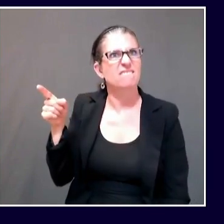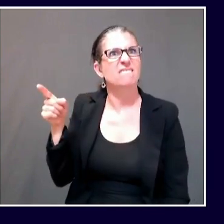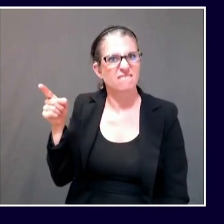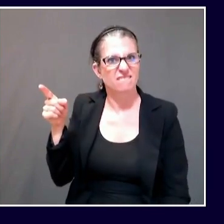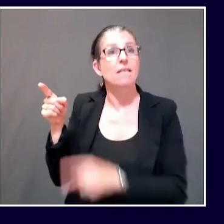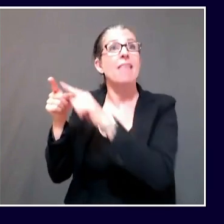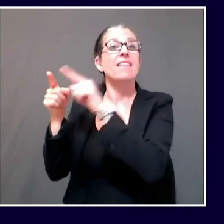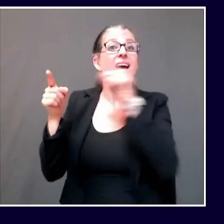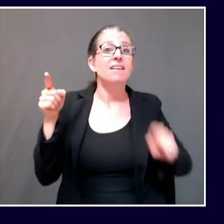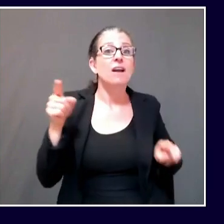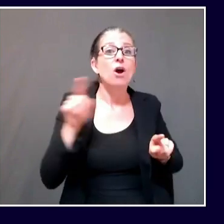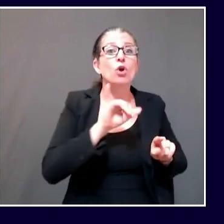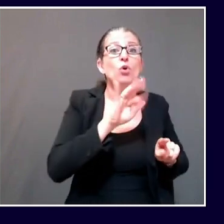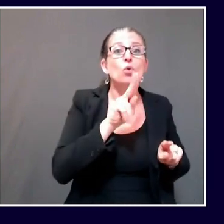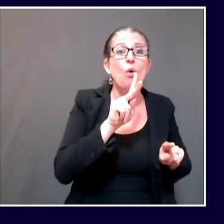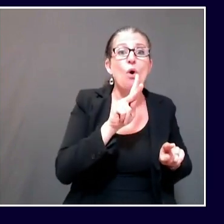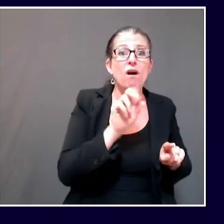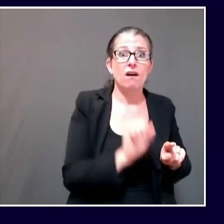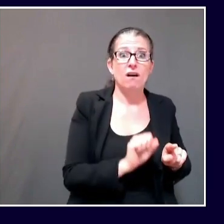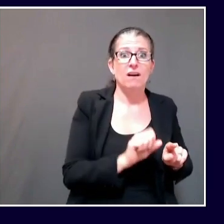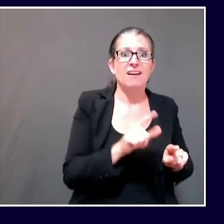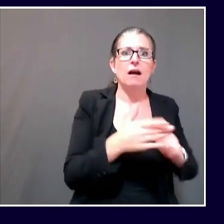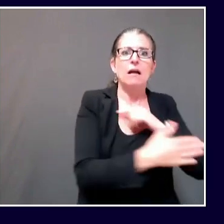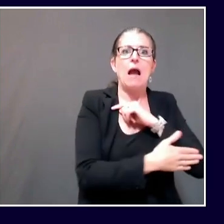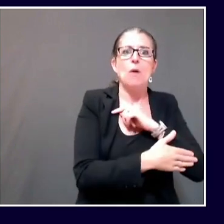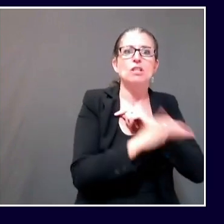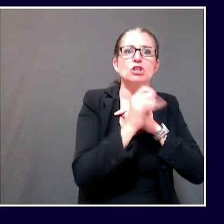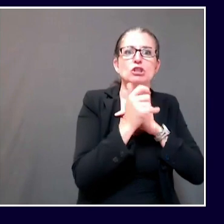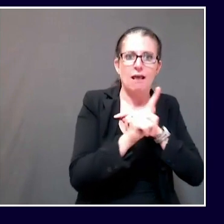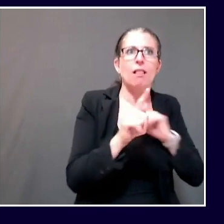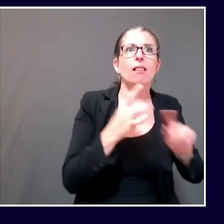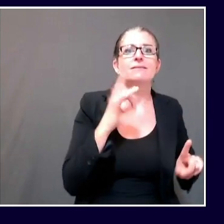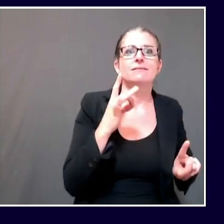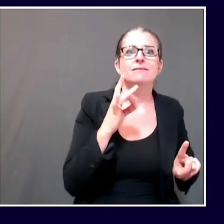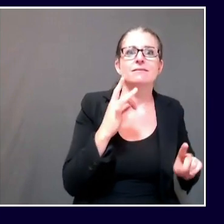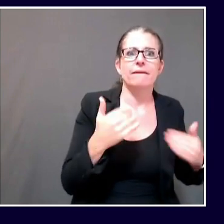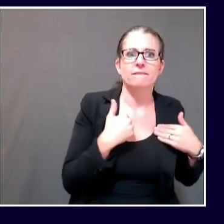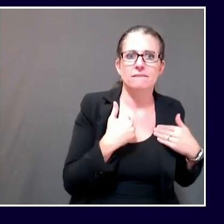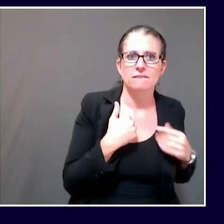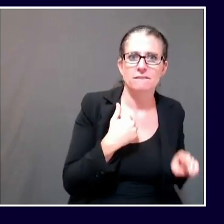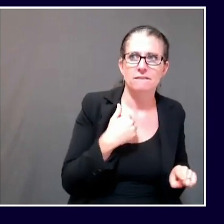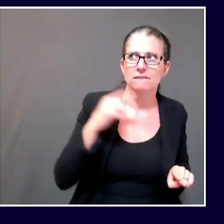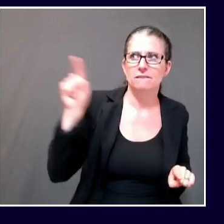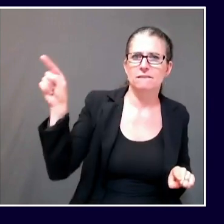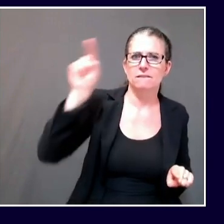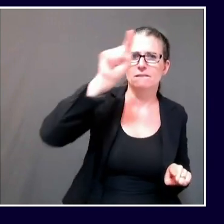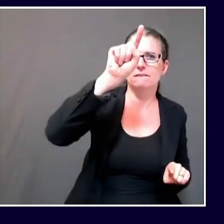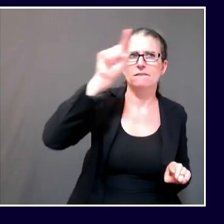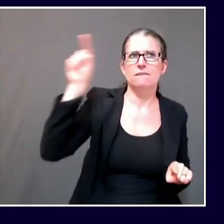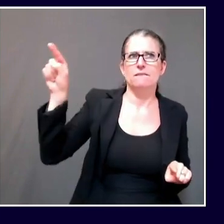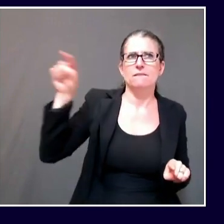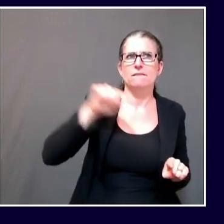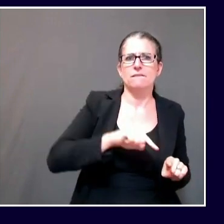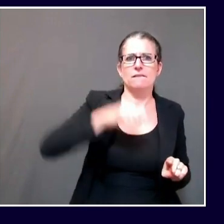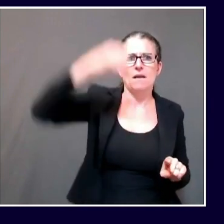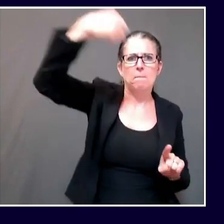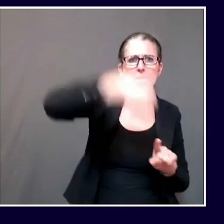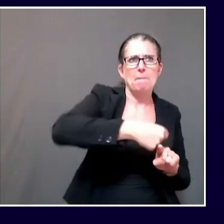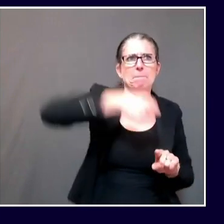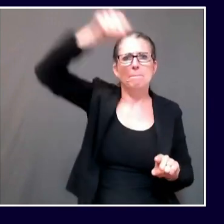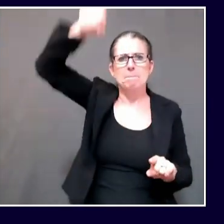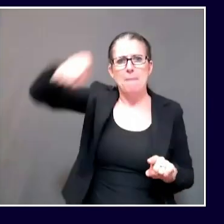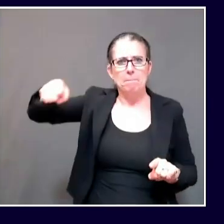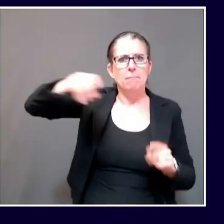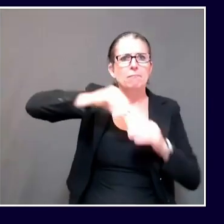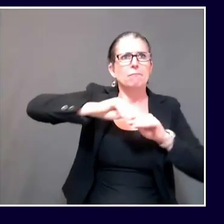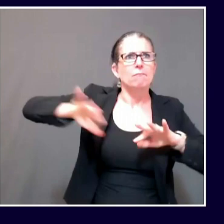an epidemiological link between and among all of these cases, they constitute a single outbreak, even though the complexion of